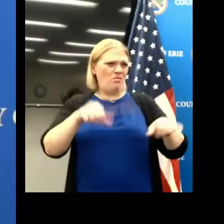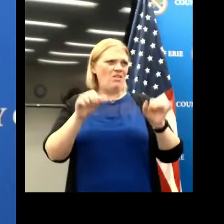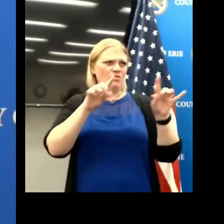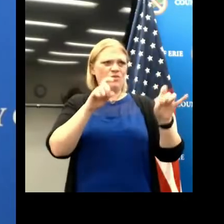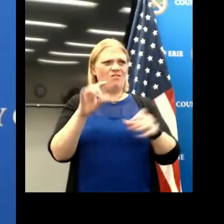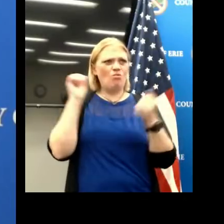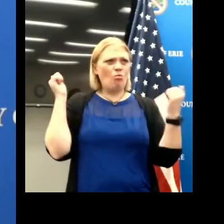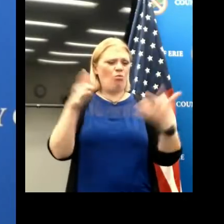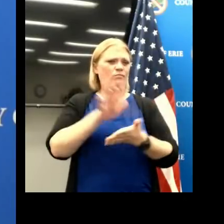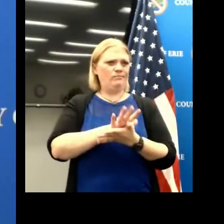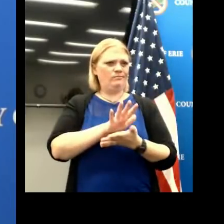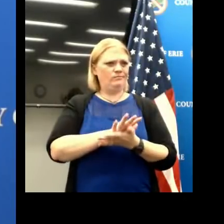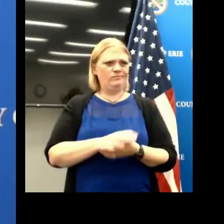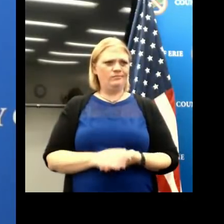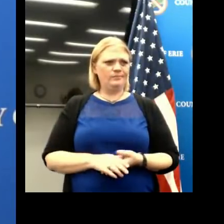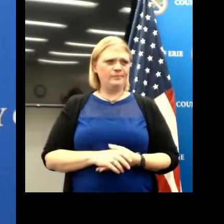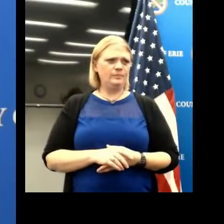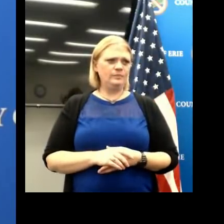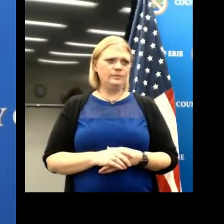schools.